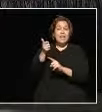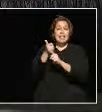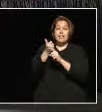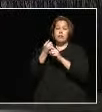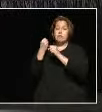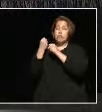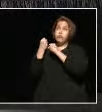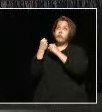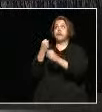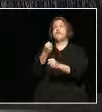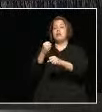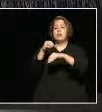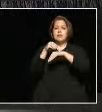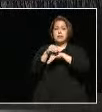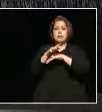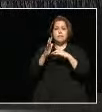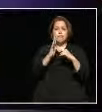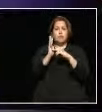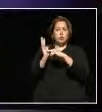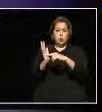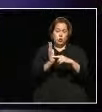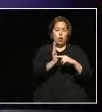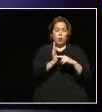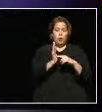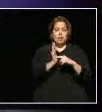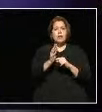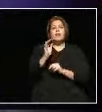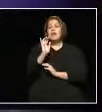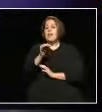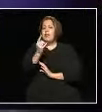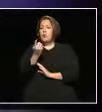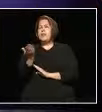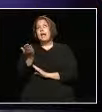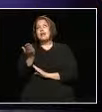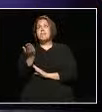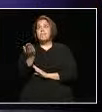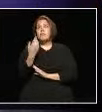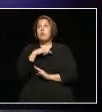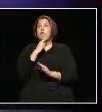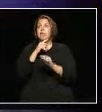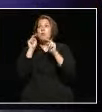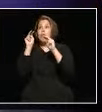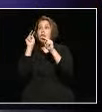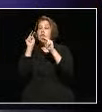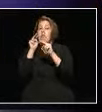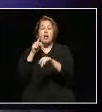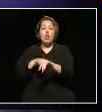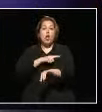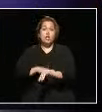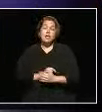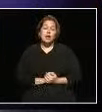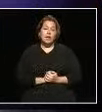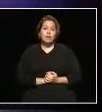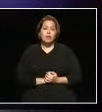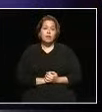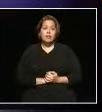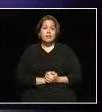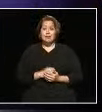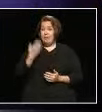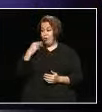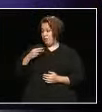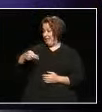heavily weighted indicator, one of those that we've been bird dogging for a while, and it's been as high